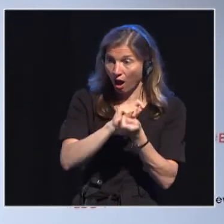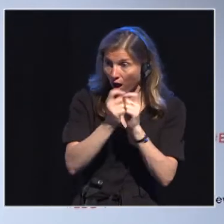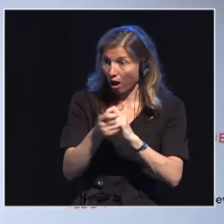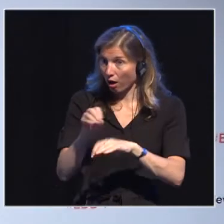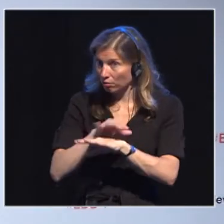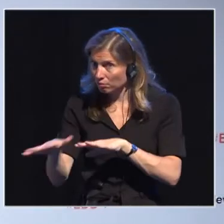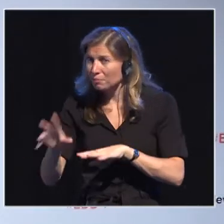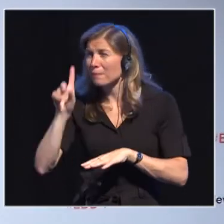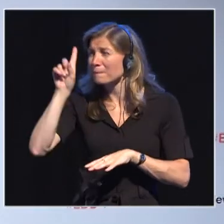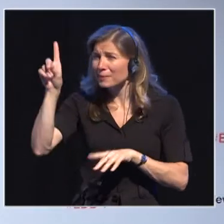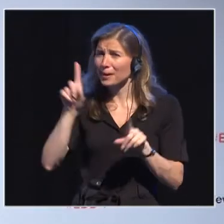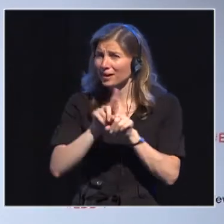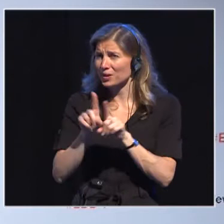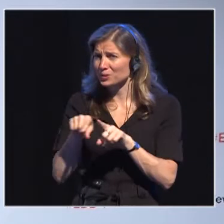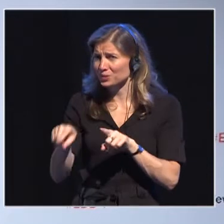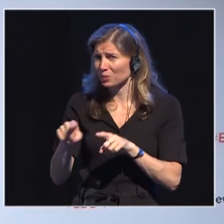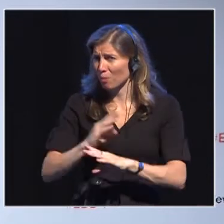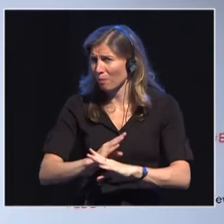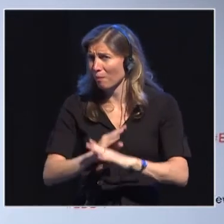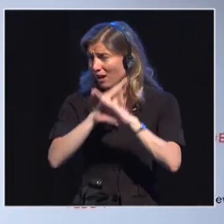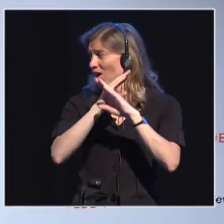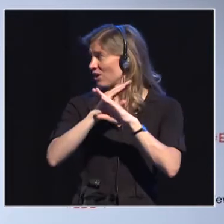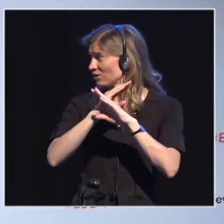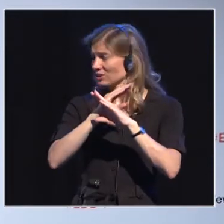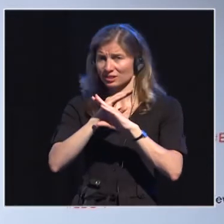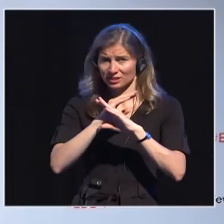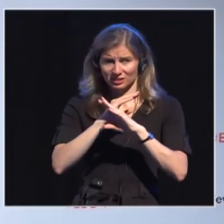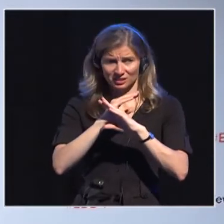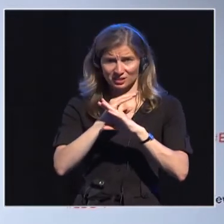some barriers and market failures to unlocking those opportunities.